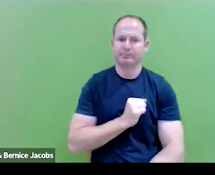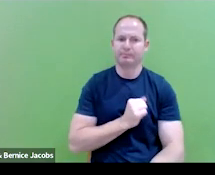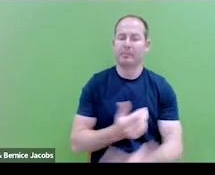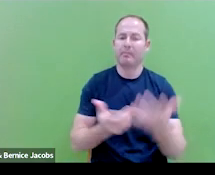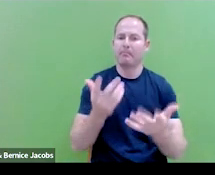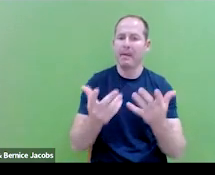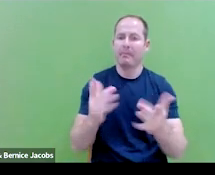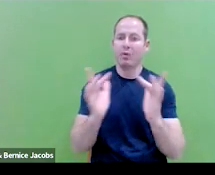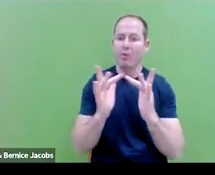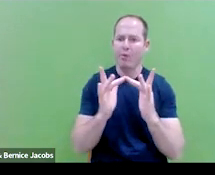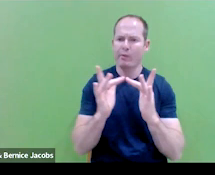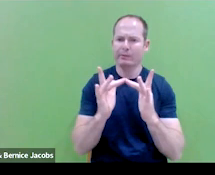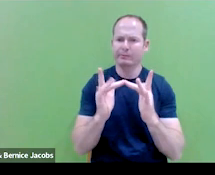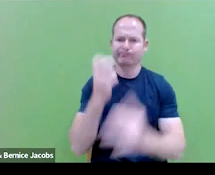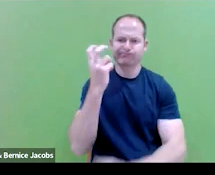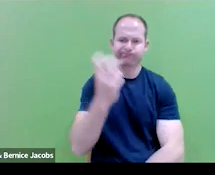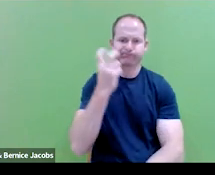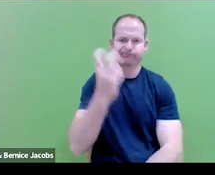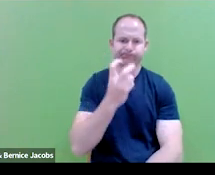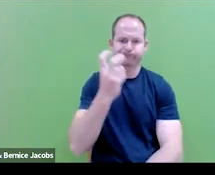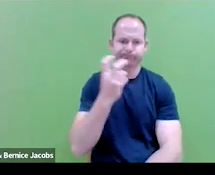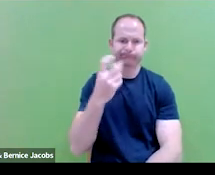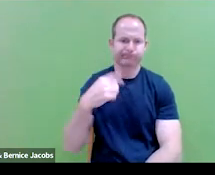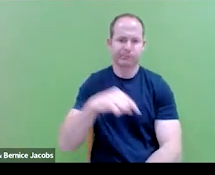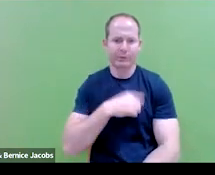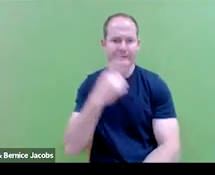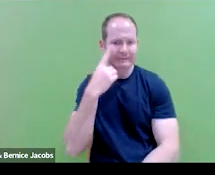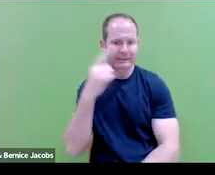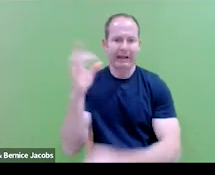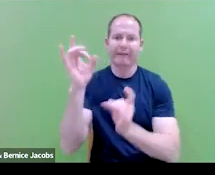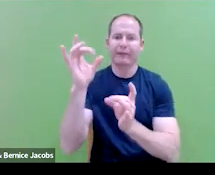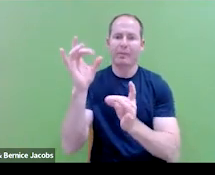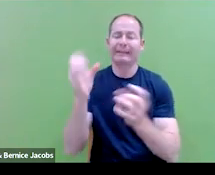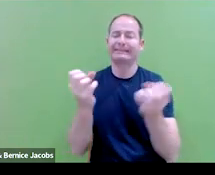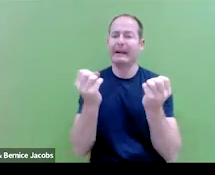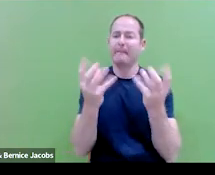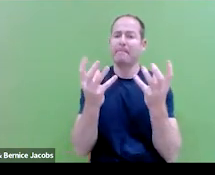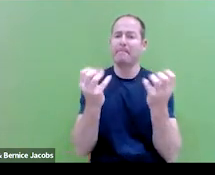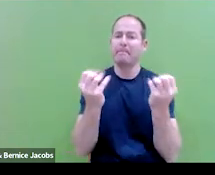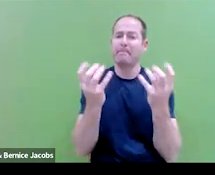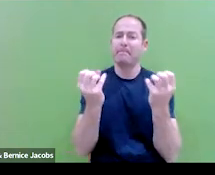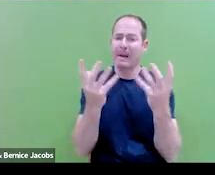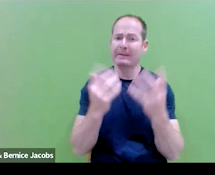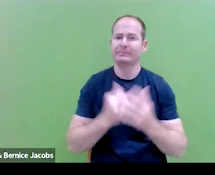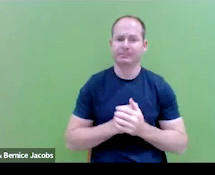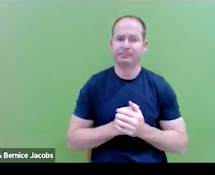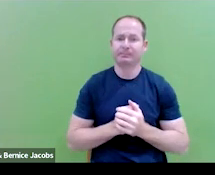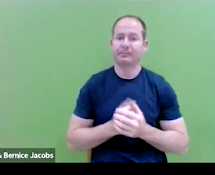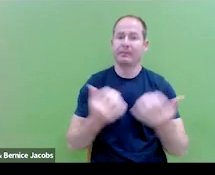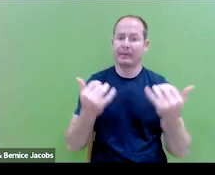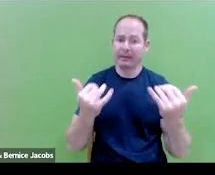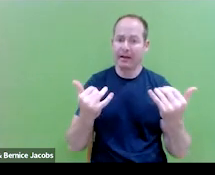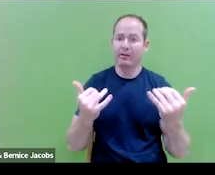the principles of universal design, there is quite a lot of information available on them. So I'm going to introduce them to